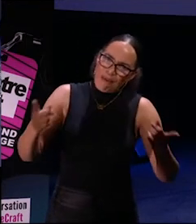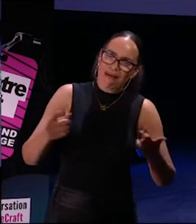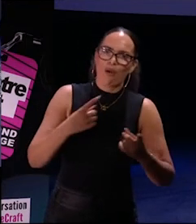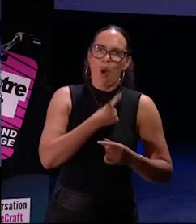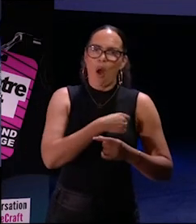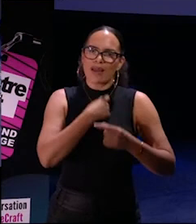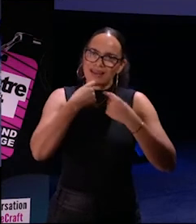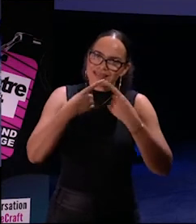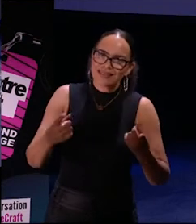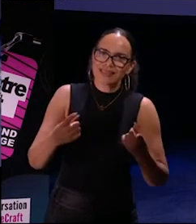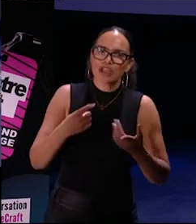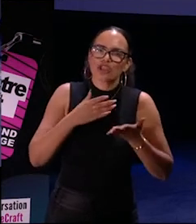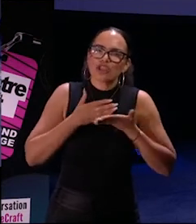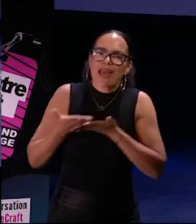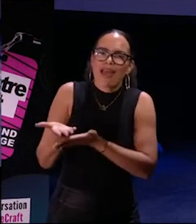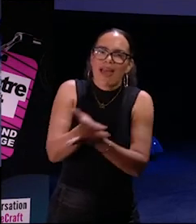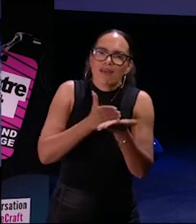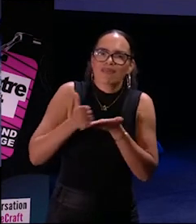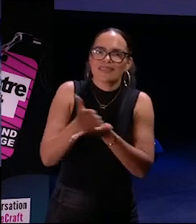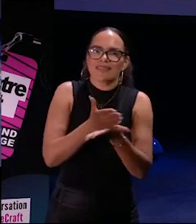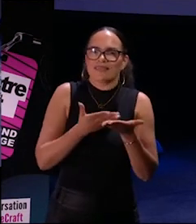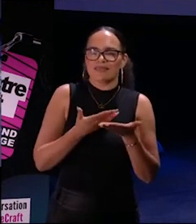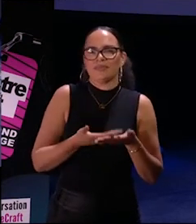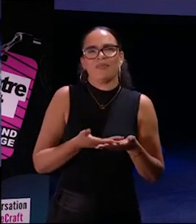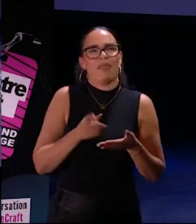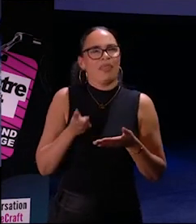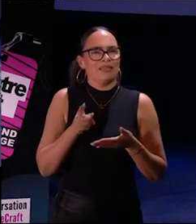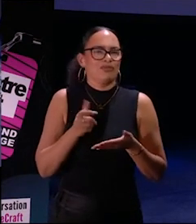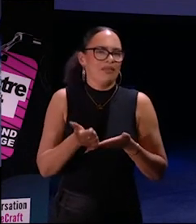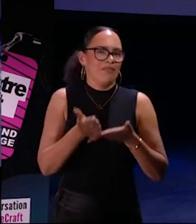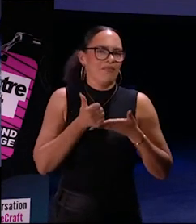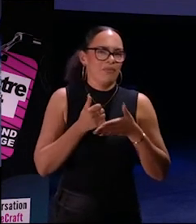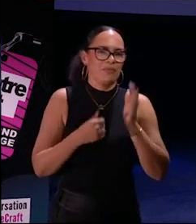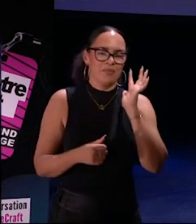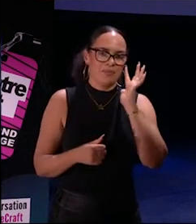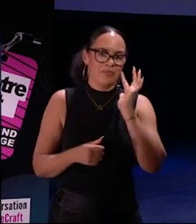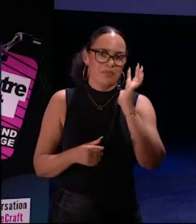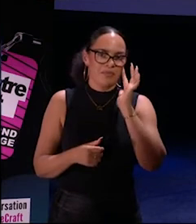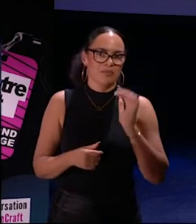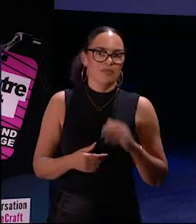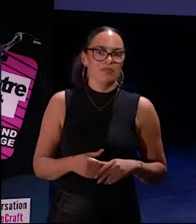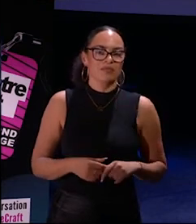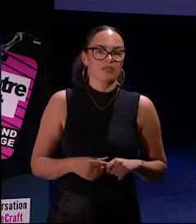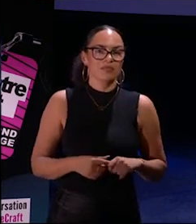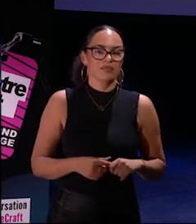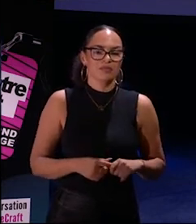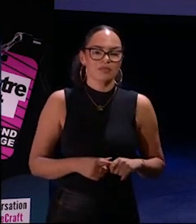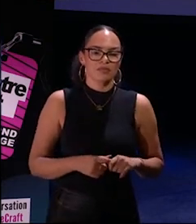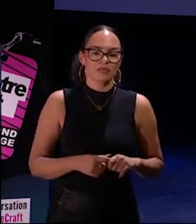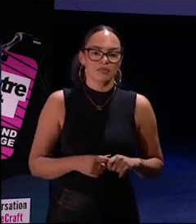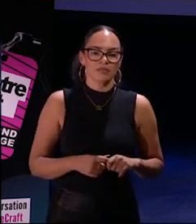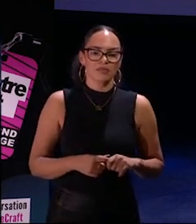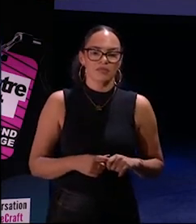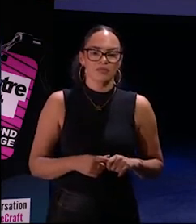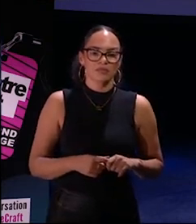And I think sharing that more is really healthy. I think that's really, really useful. Angela, and then I'm going to come to Ameena.